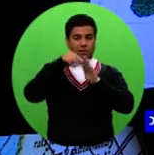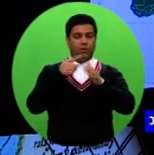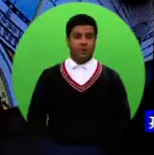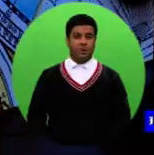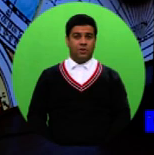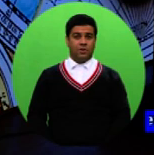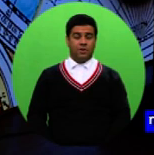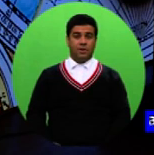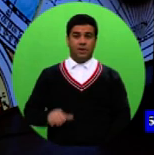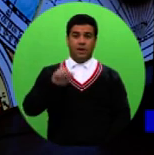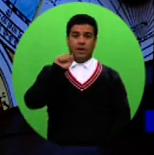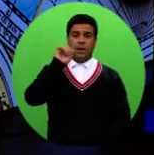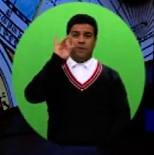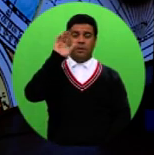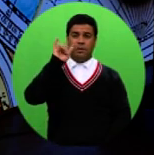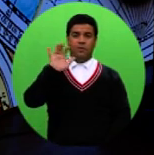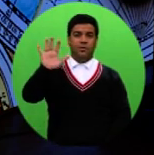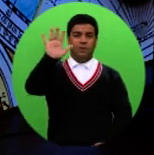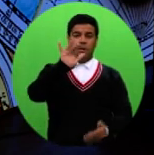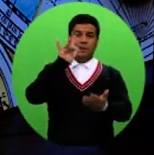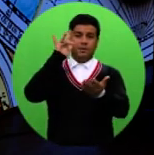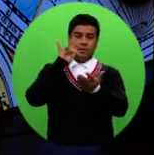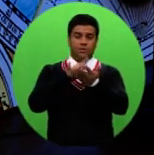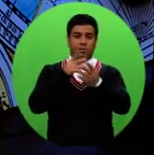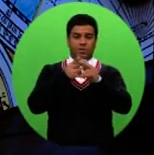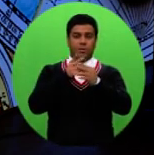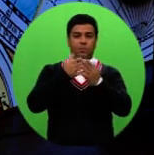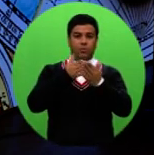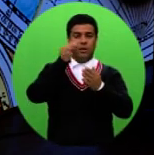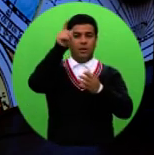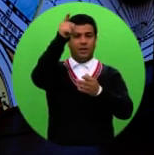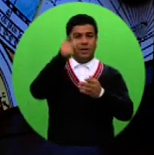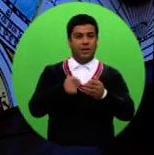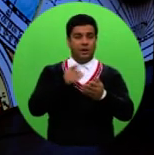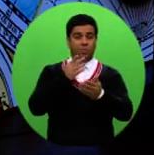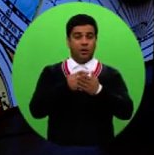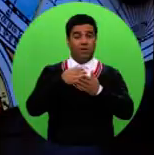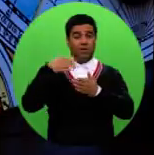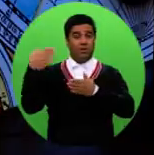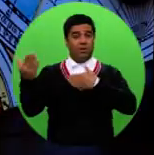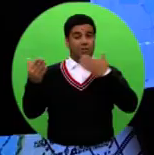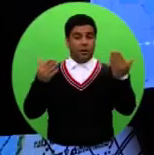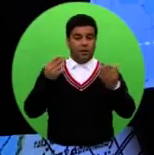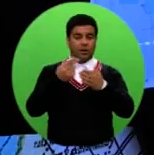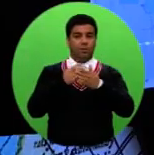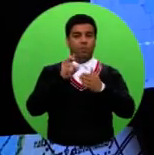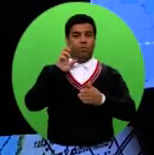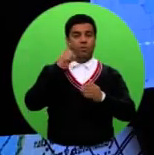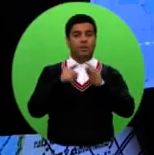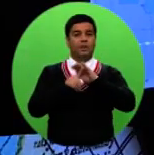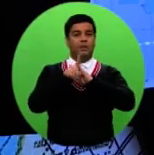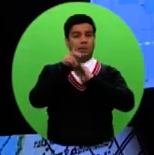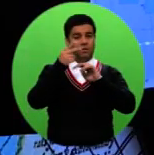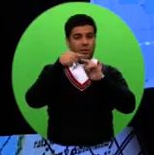nomlagan. Afrika qit'asining qoq o'rtasidan ekvator chizig'i kesib o'tgan. G'arbiy qismidan esa bosh meridian. Shu